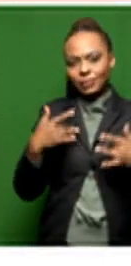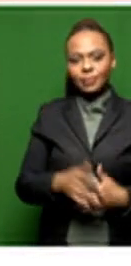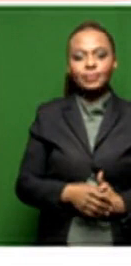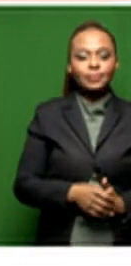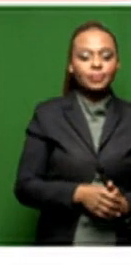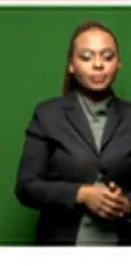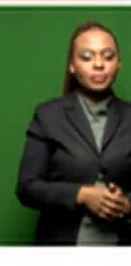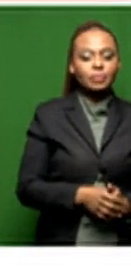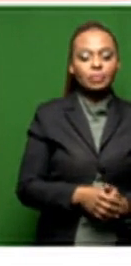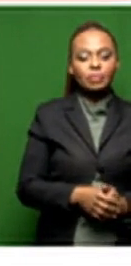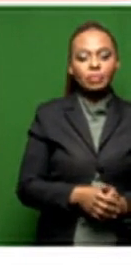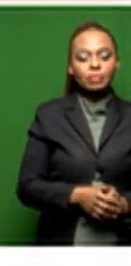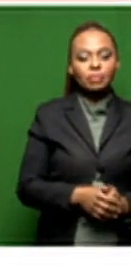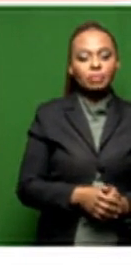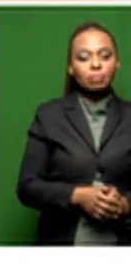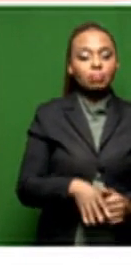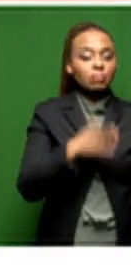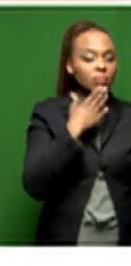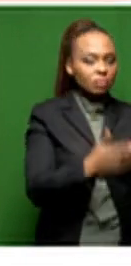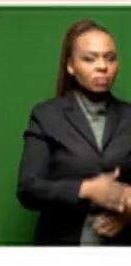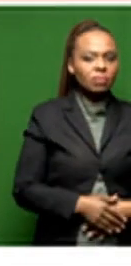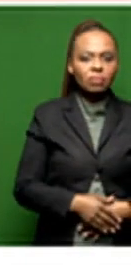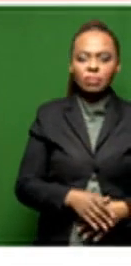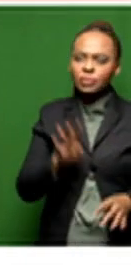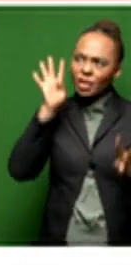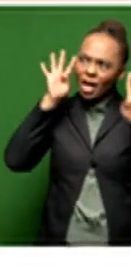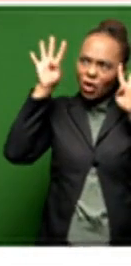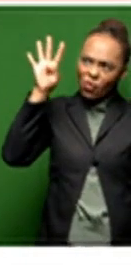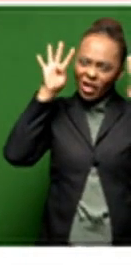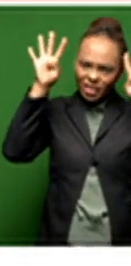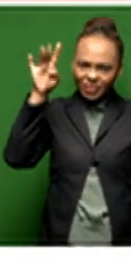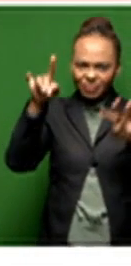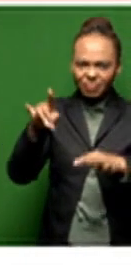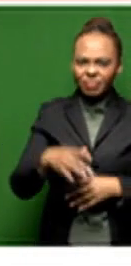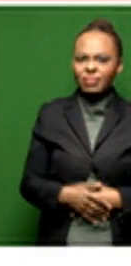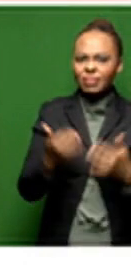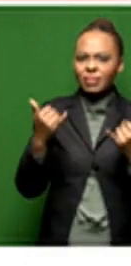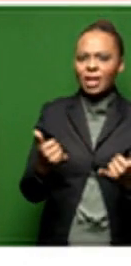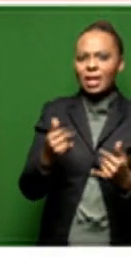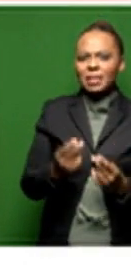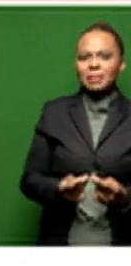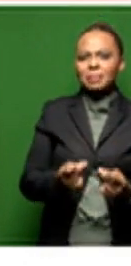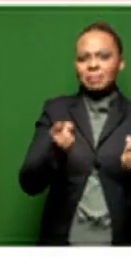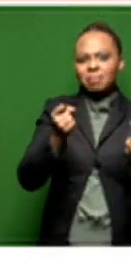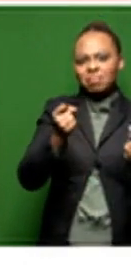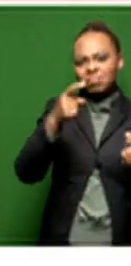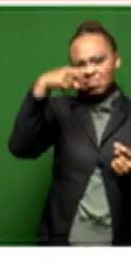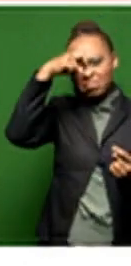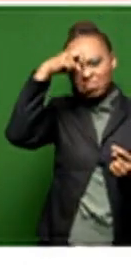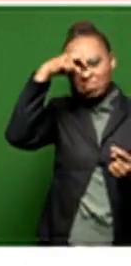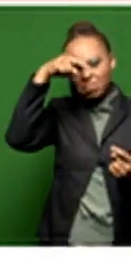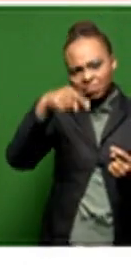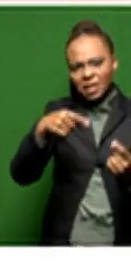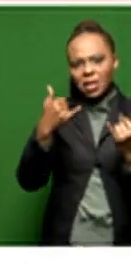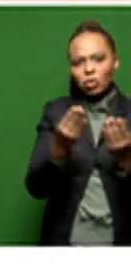Thank you. All right, speak to us more about this innovation and what the Smart FastLane solution is all about, and where you